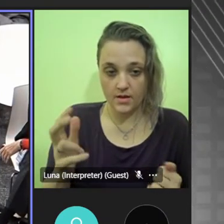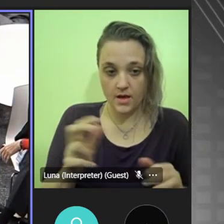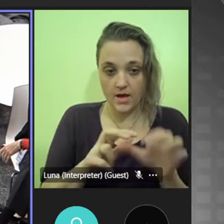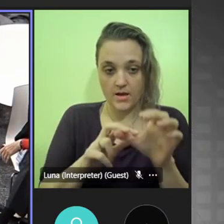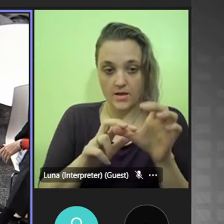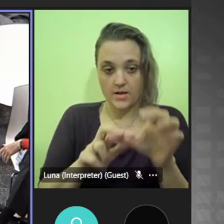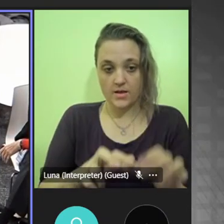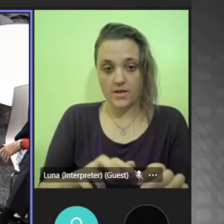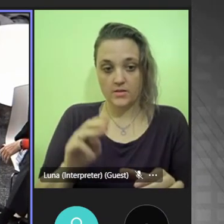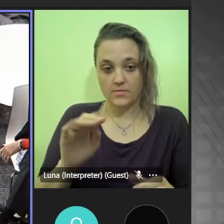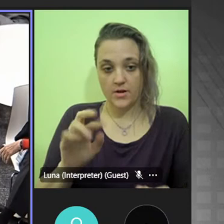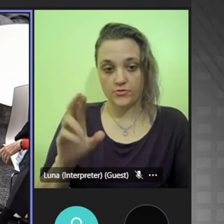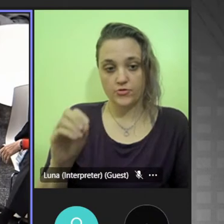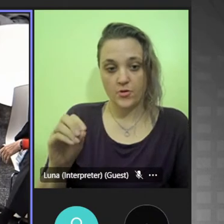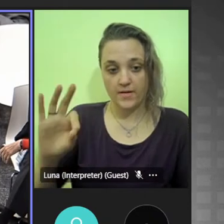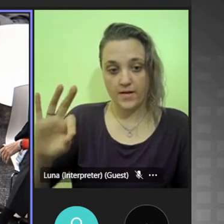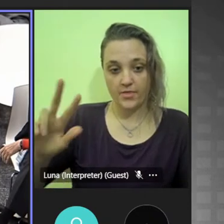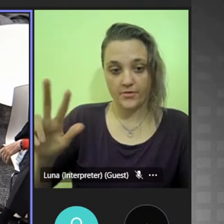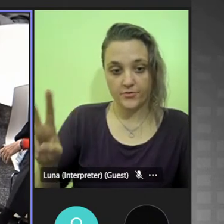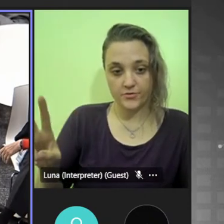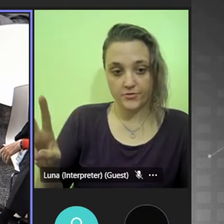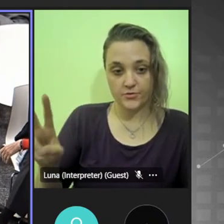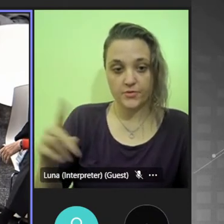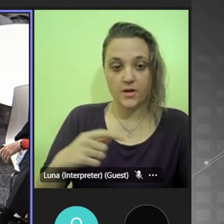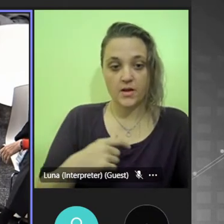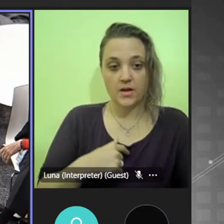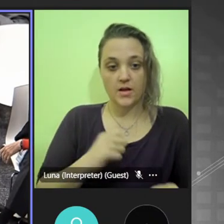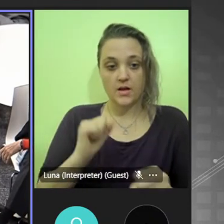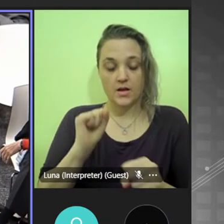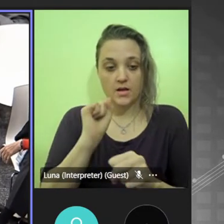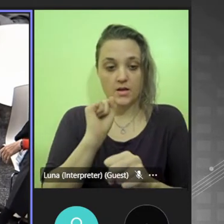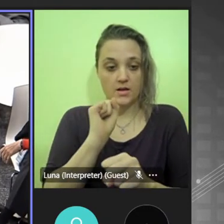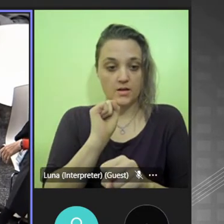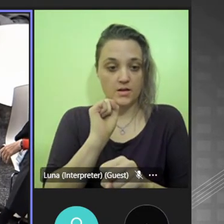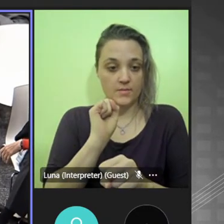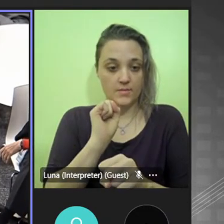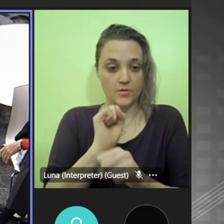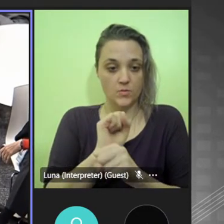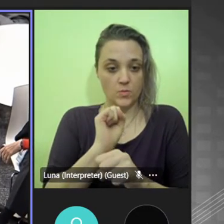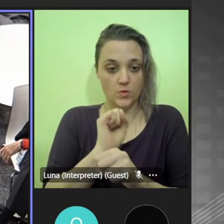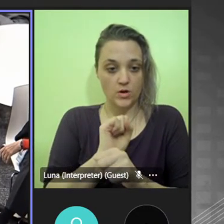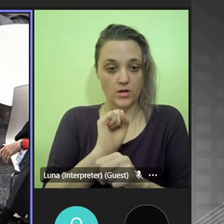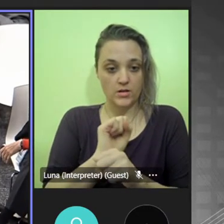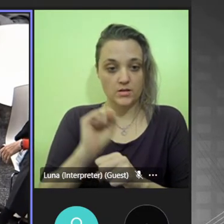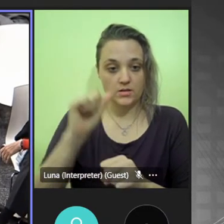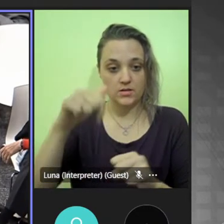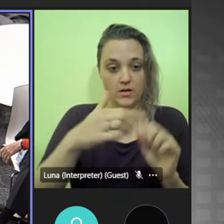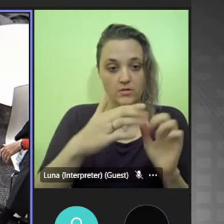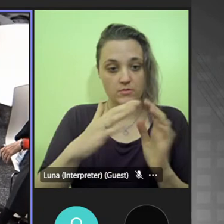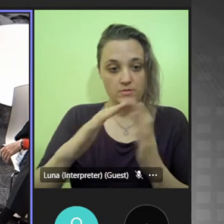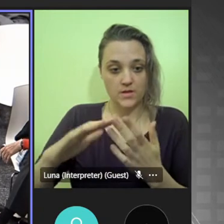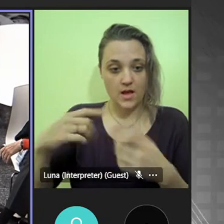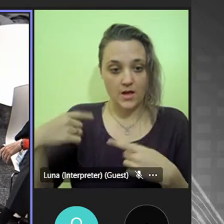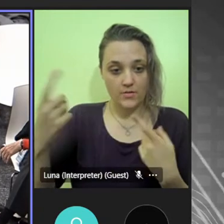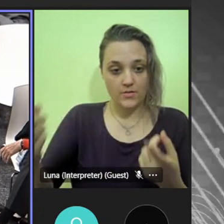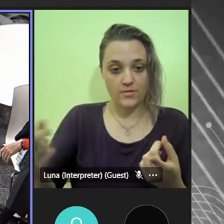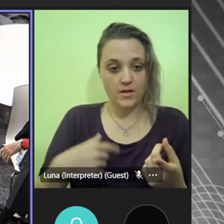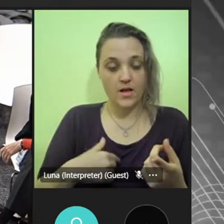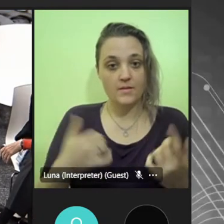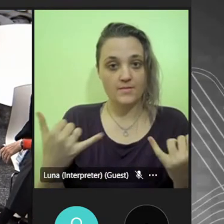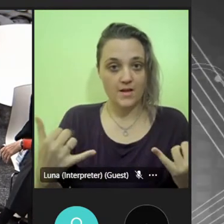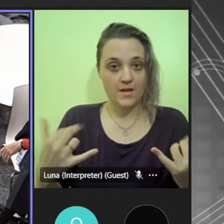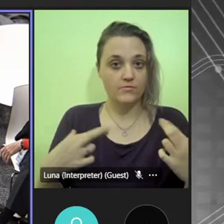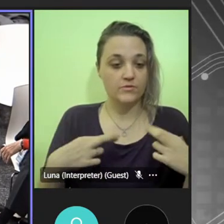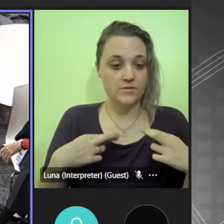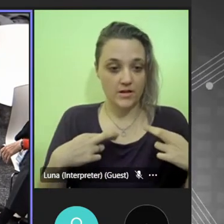I'm against the Metro since 1982. and I've been working hey trigger Mario Hotel downtown